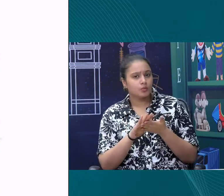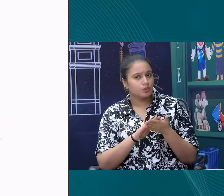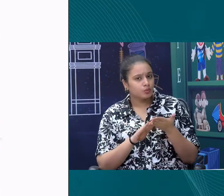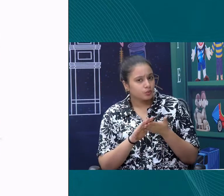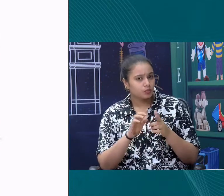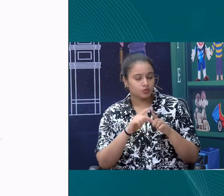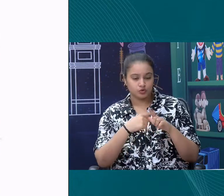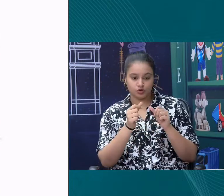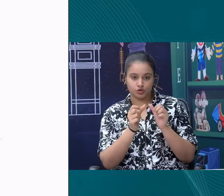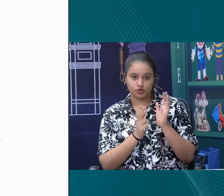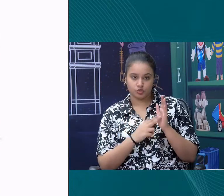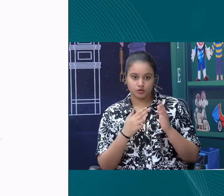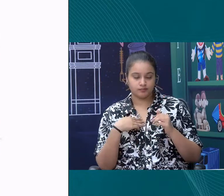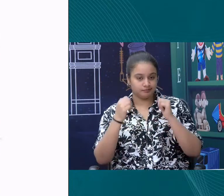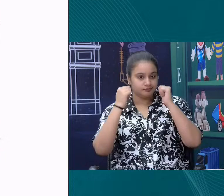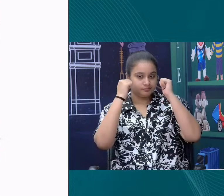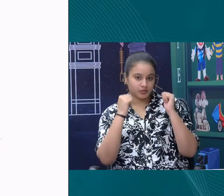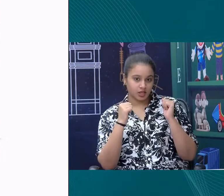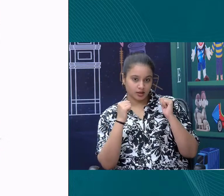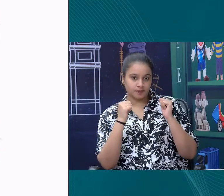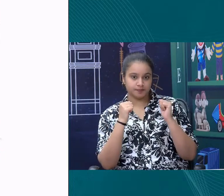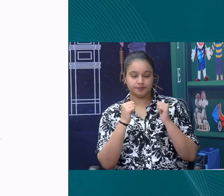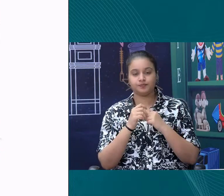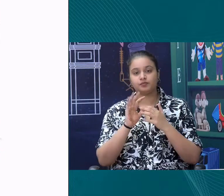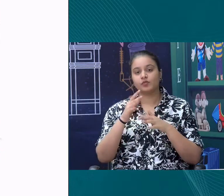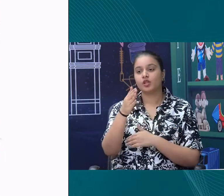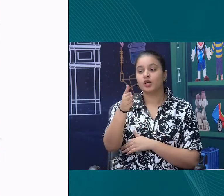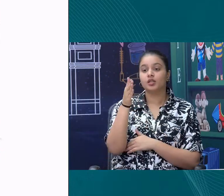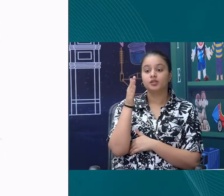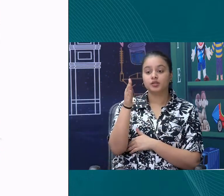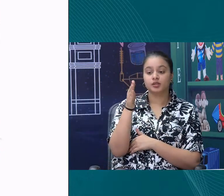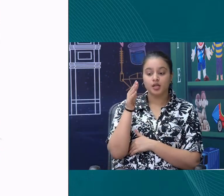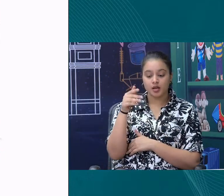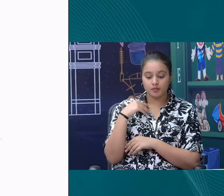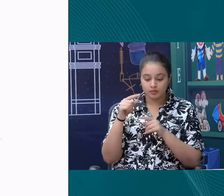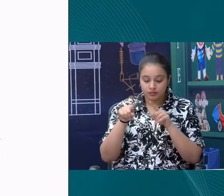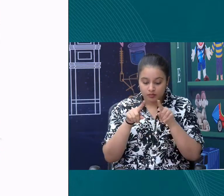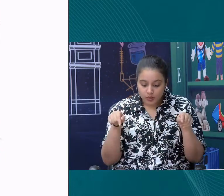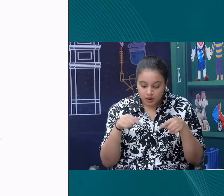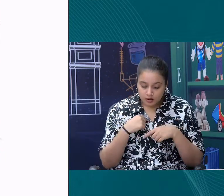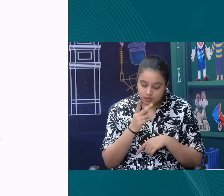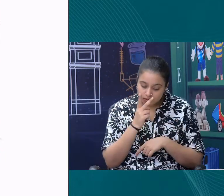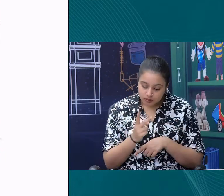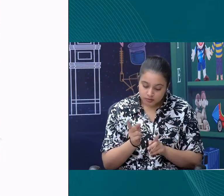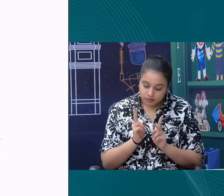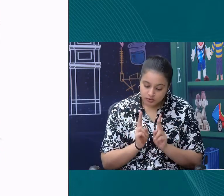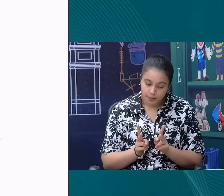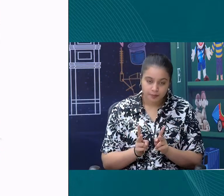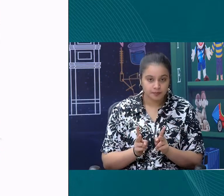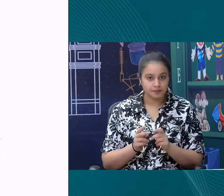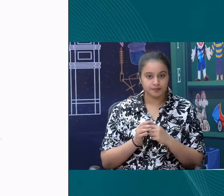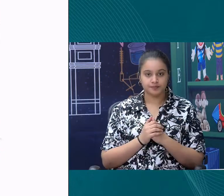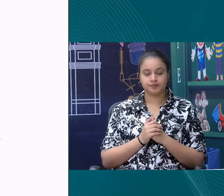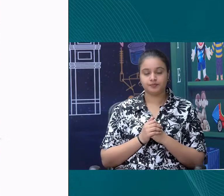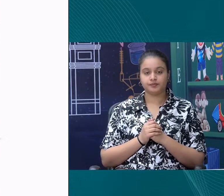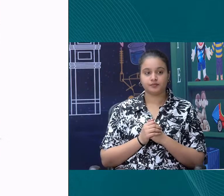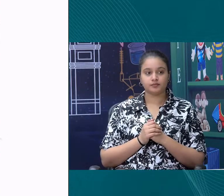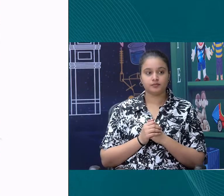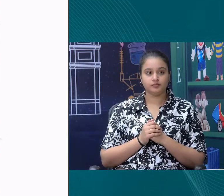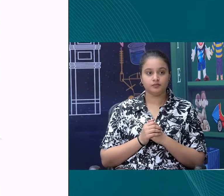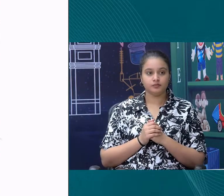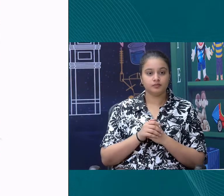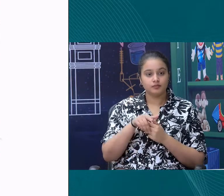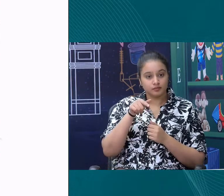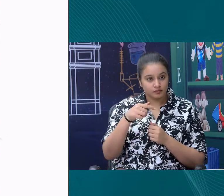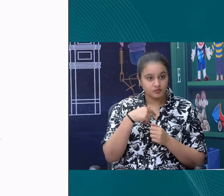sat down with his chin in his hand while the camel looked at his own reflection in the pool of water. You